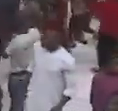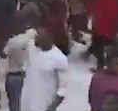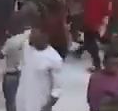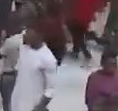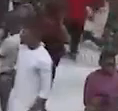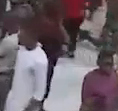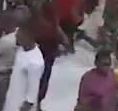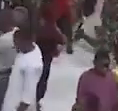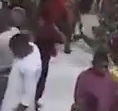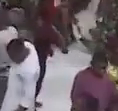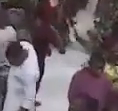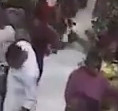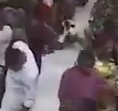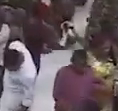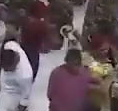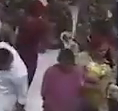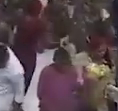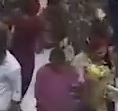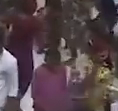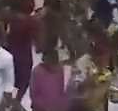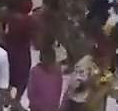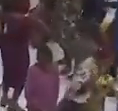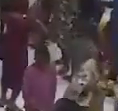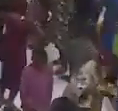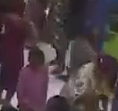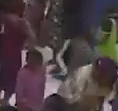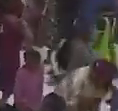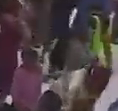Well, let someone shout hallelujah.